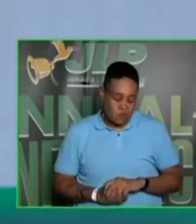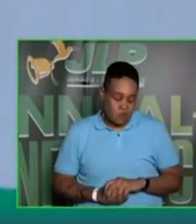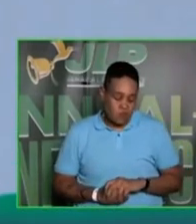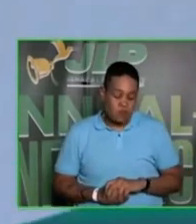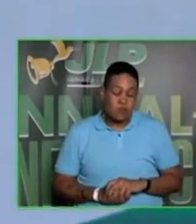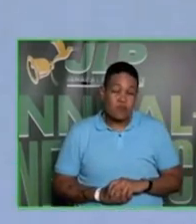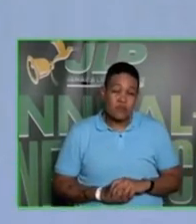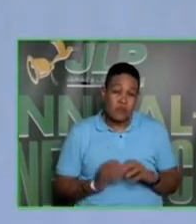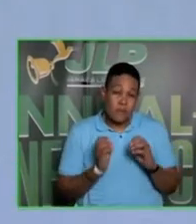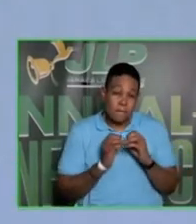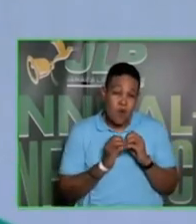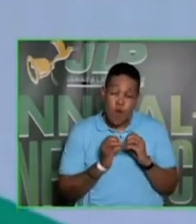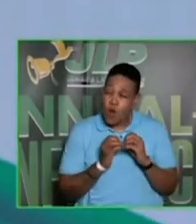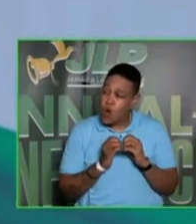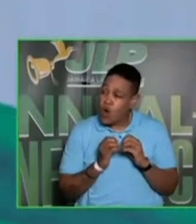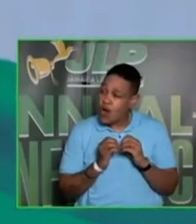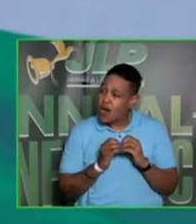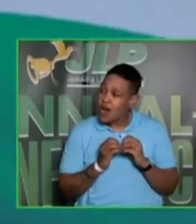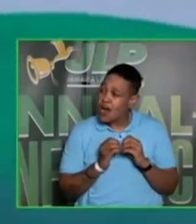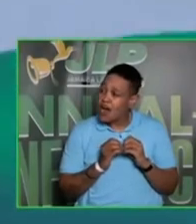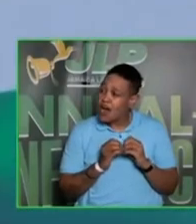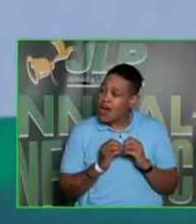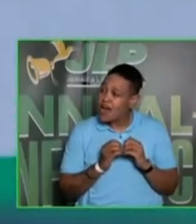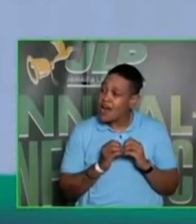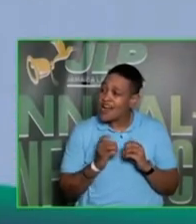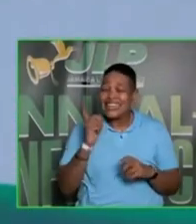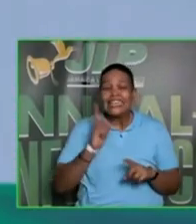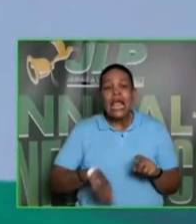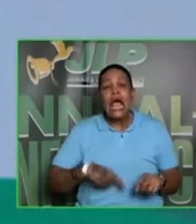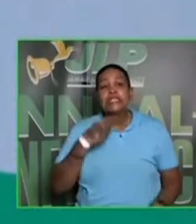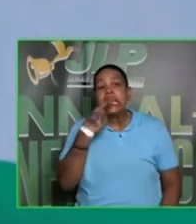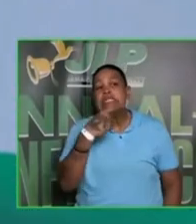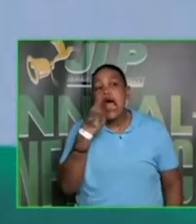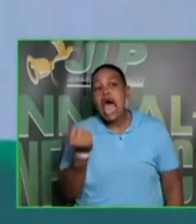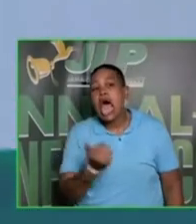And there is more, but I can't say everything right now.